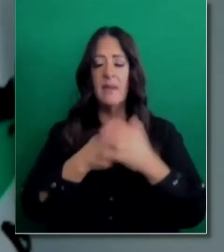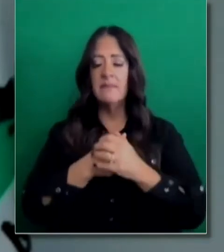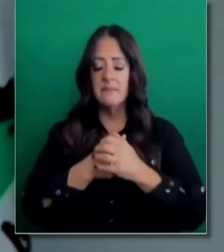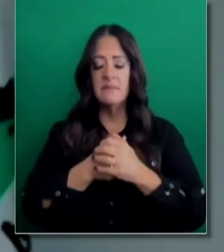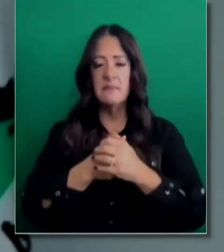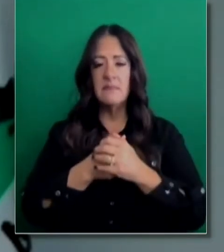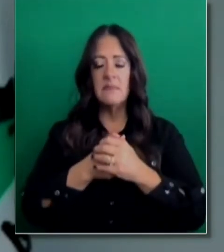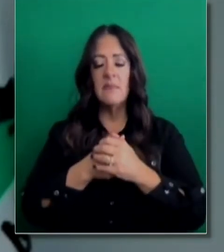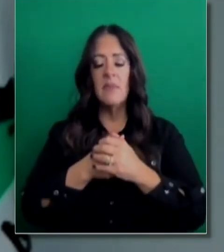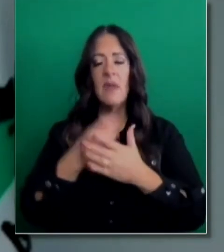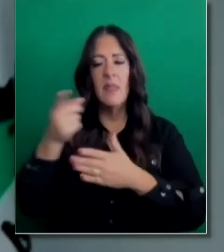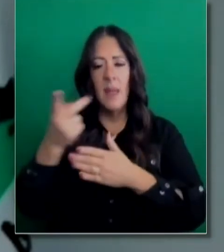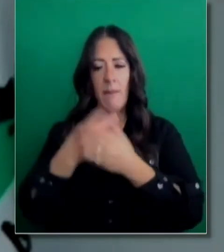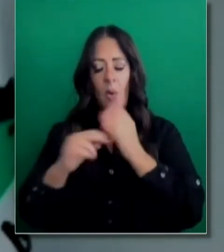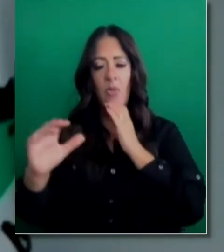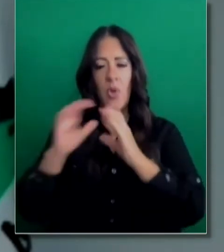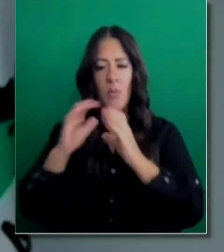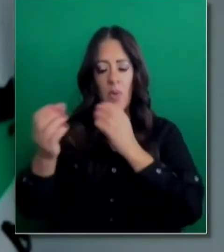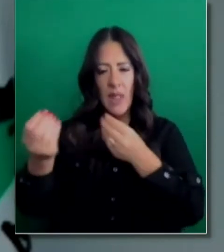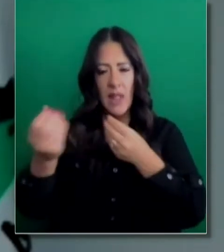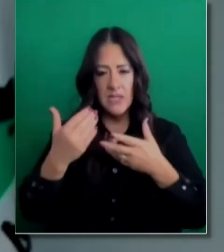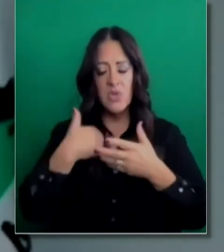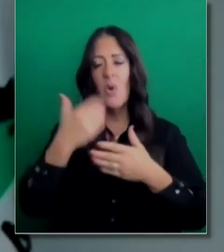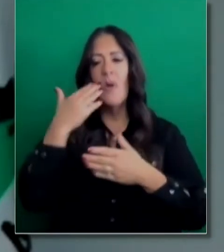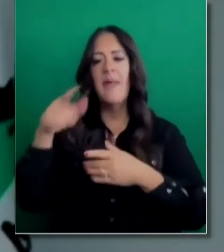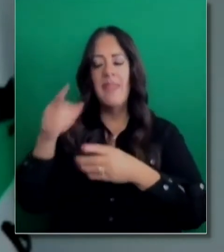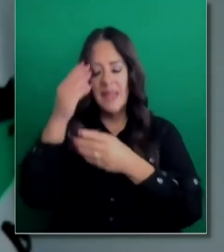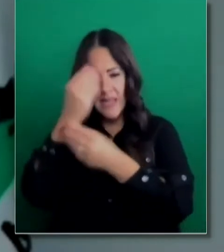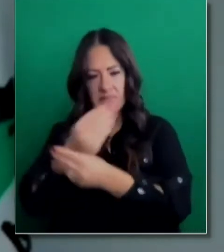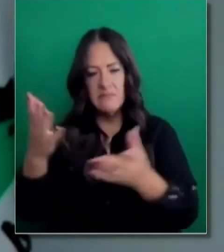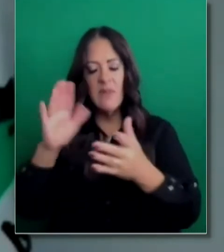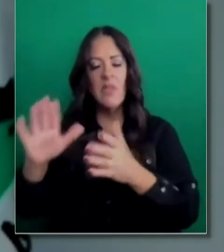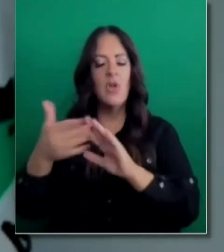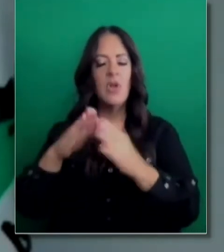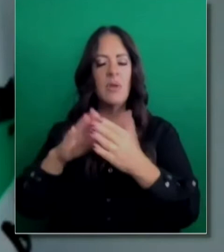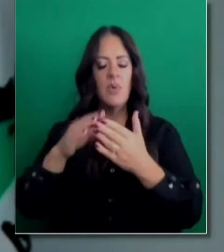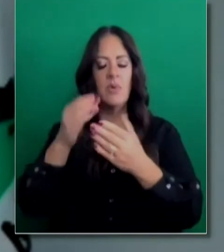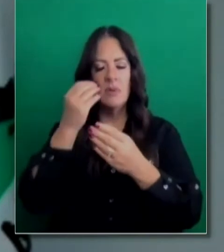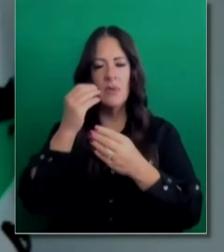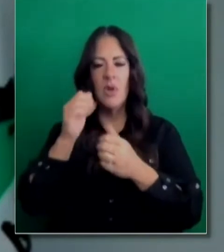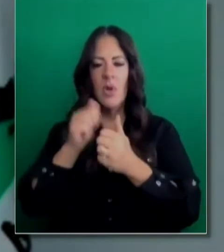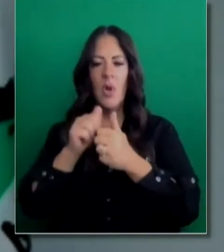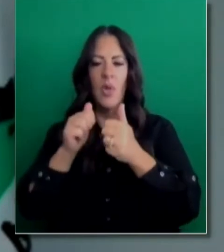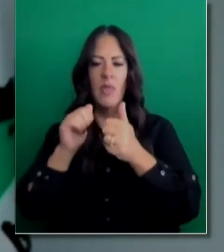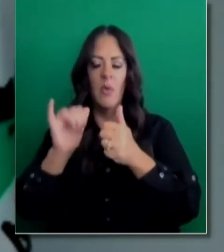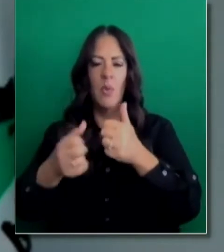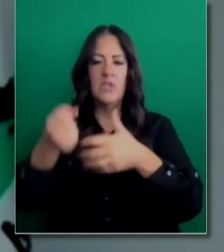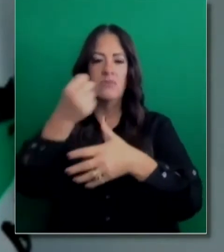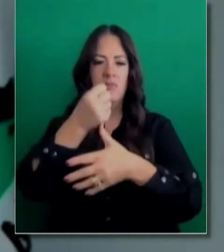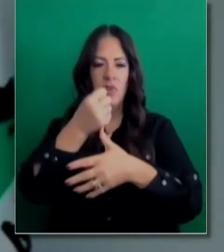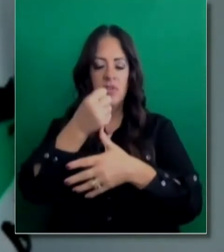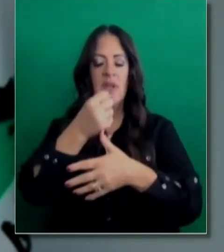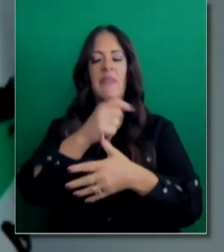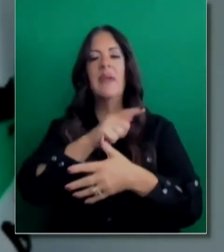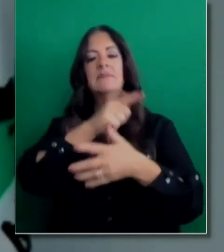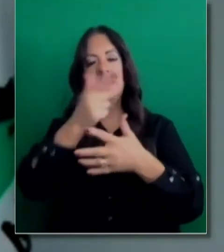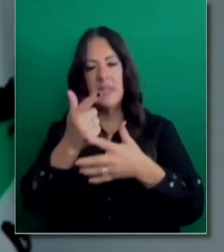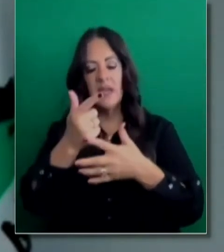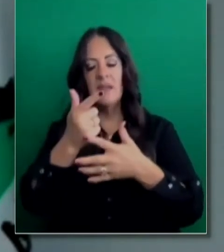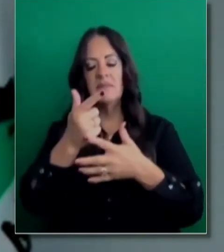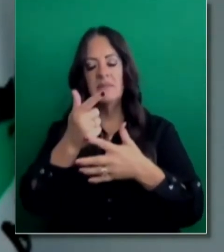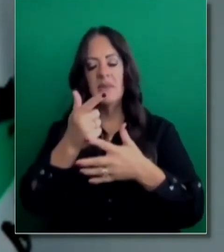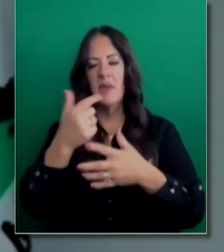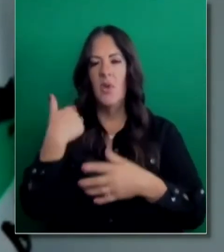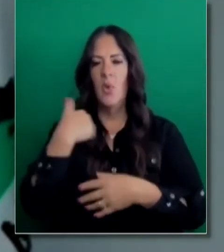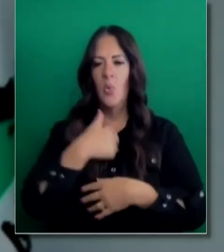both on the level of prioritization and then this ever important issue around enforcement. We've talked very